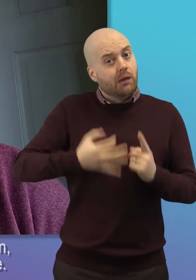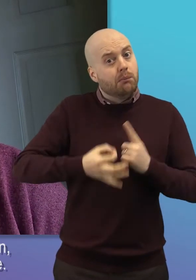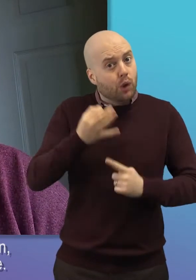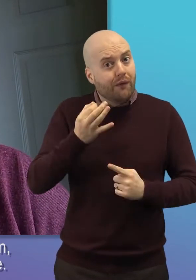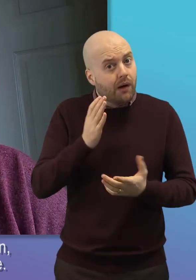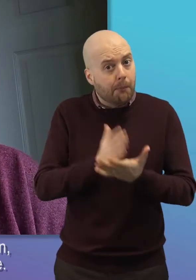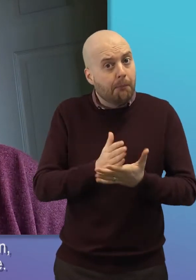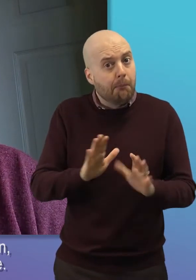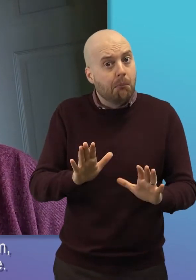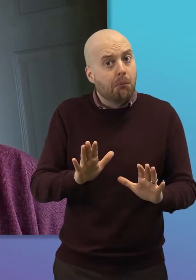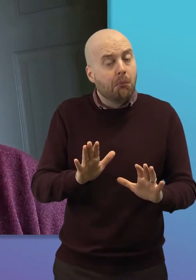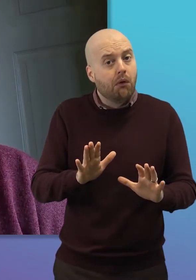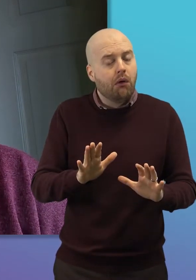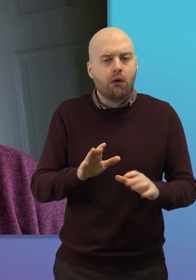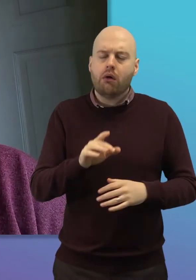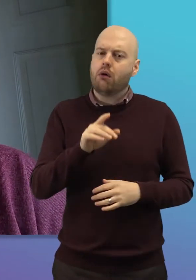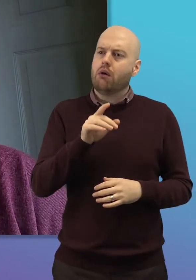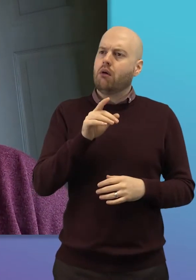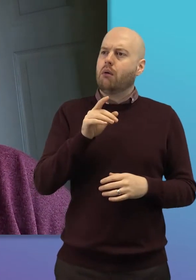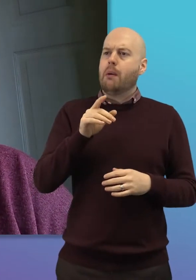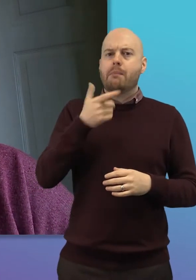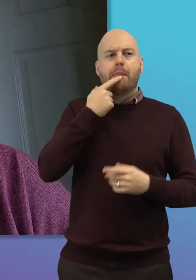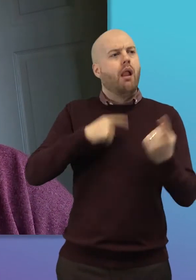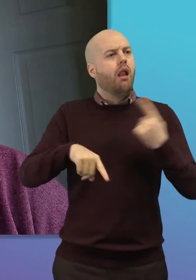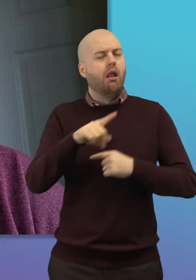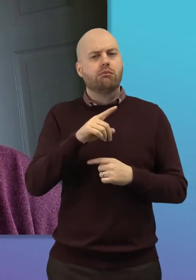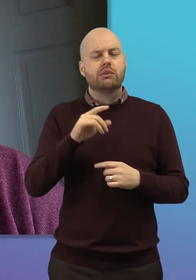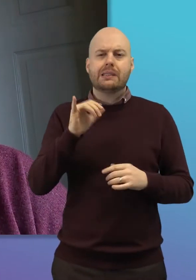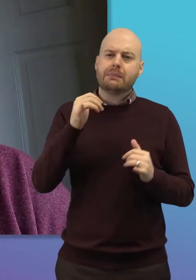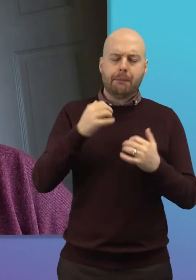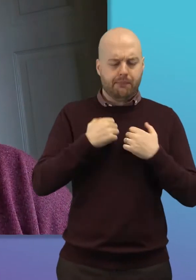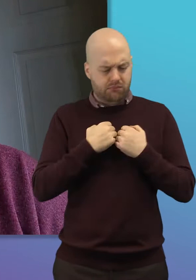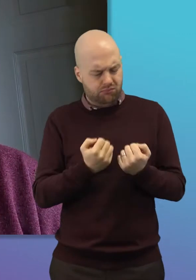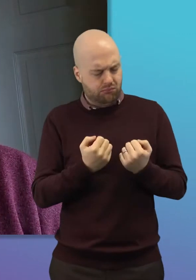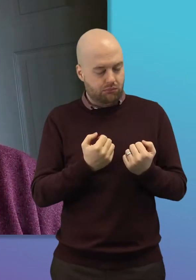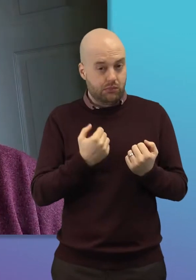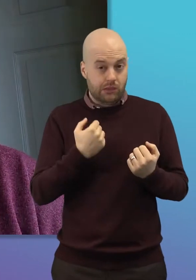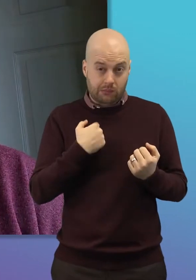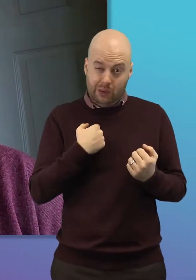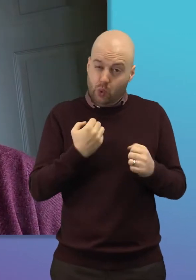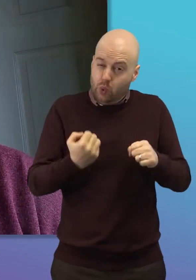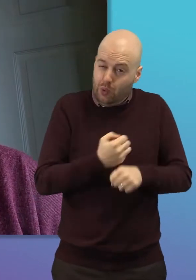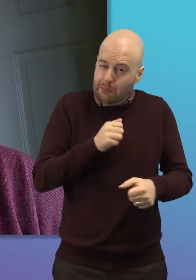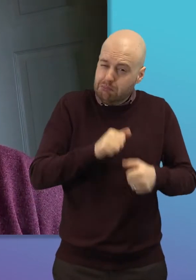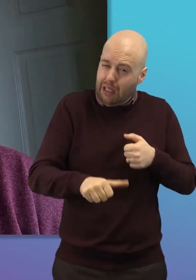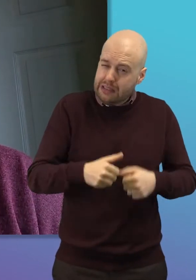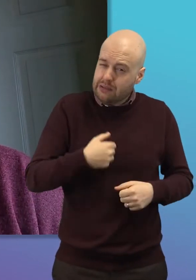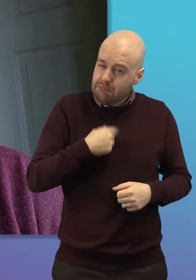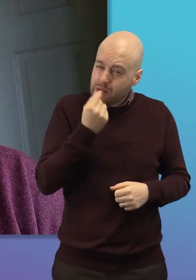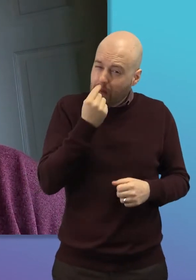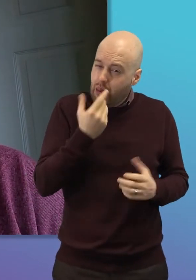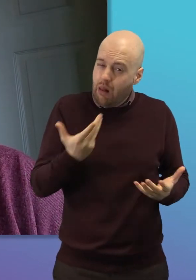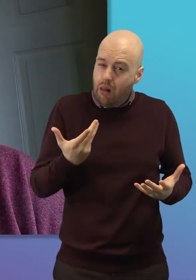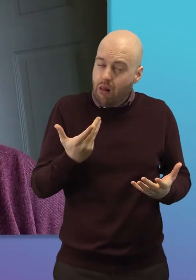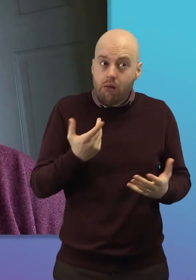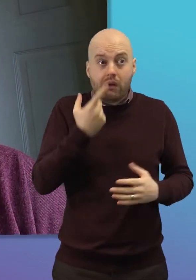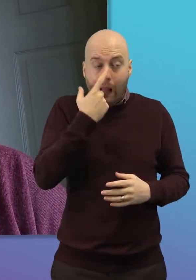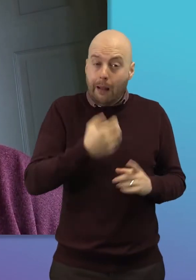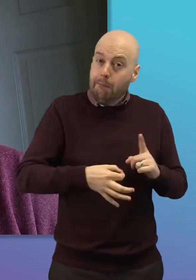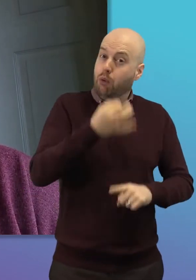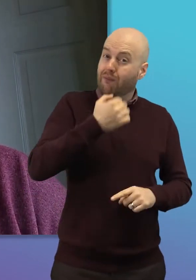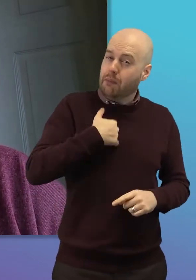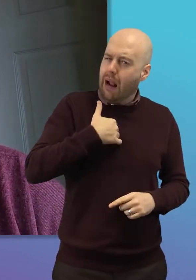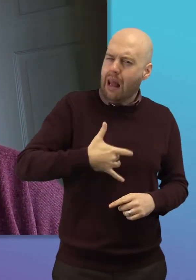that they are. So ask yourself, are they doing the best they can? And if you don't know, then would you think your life would be better if you thought that they